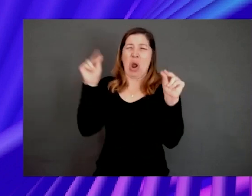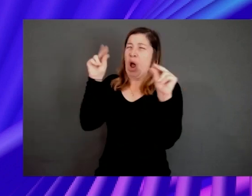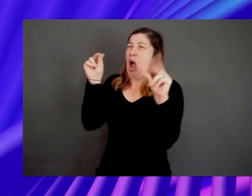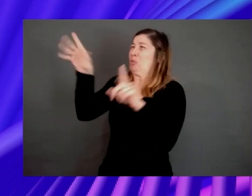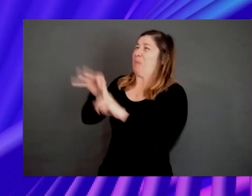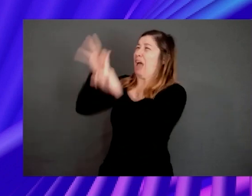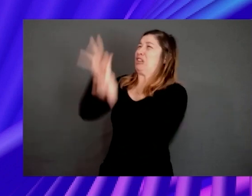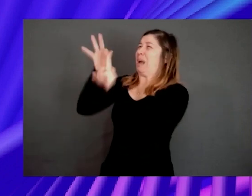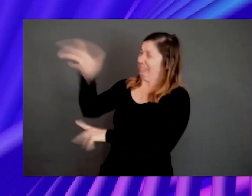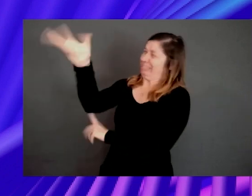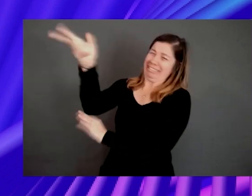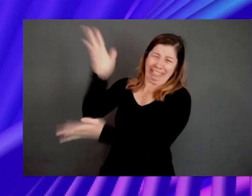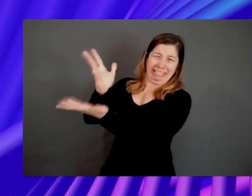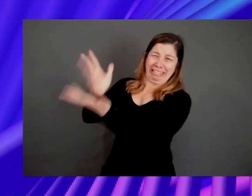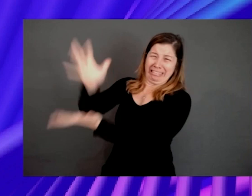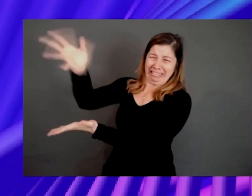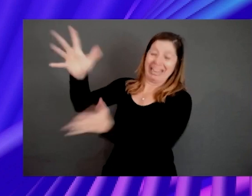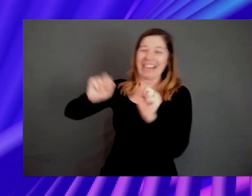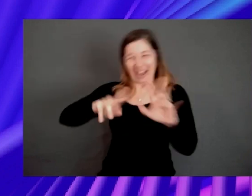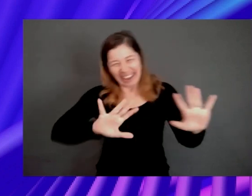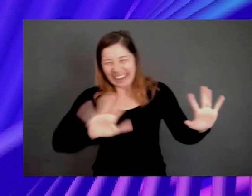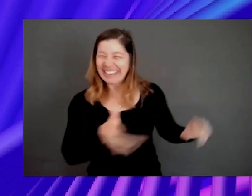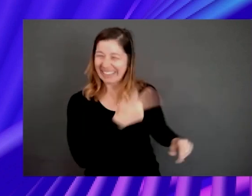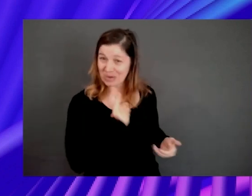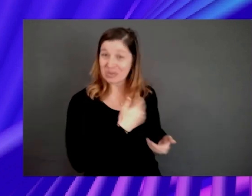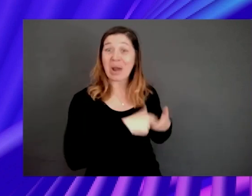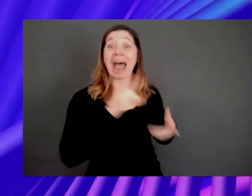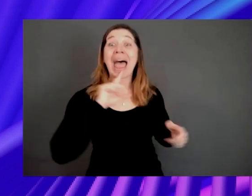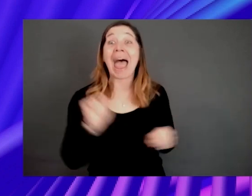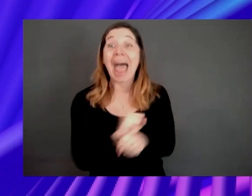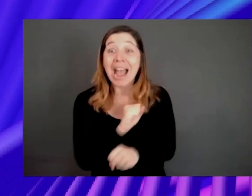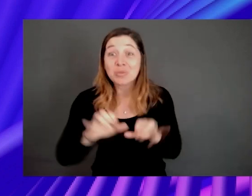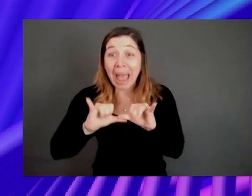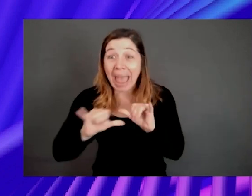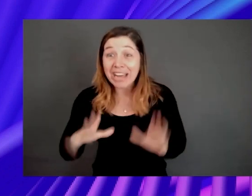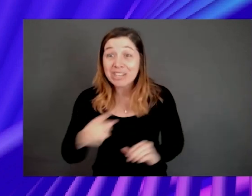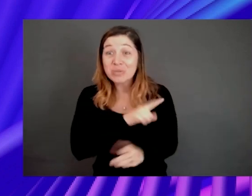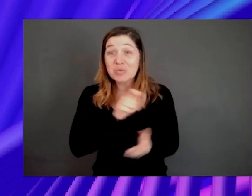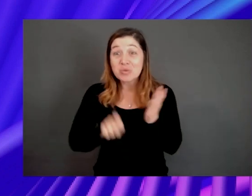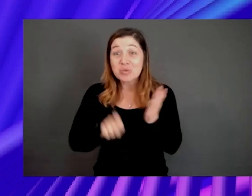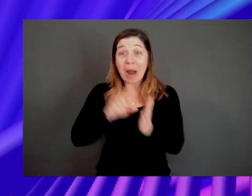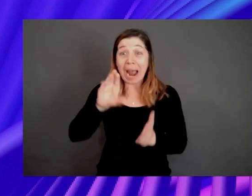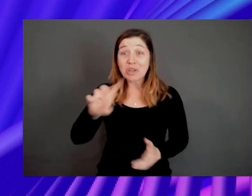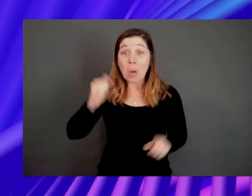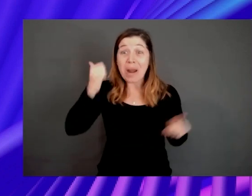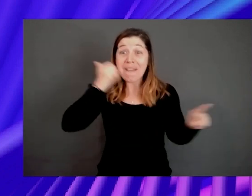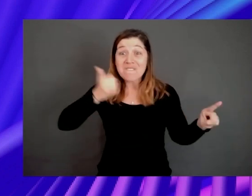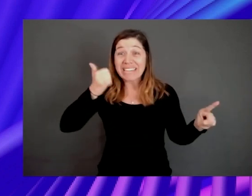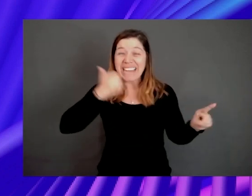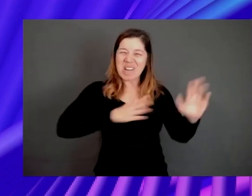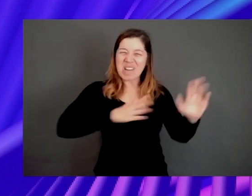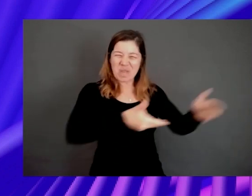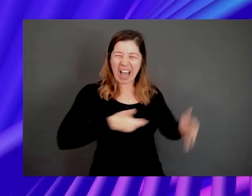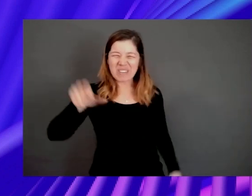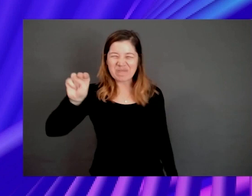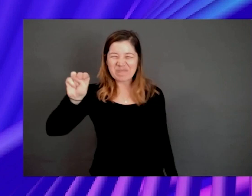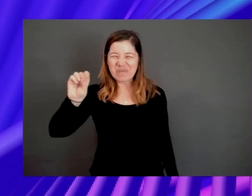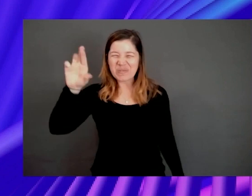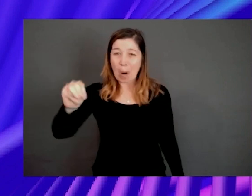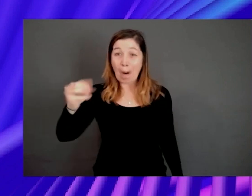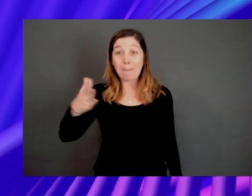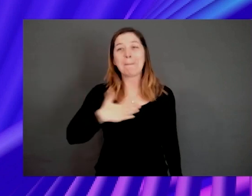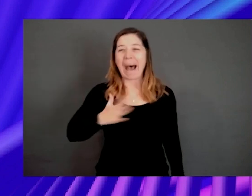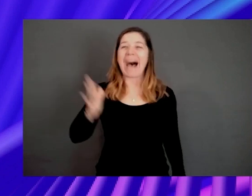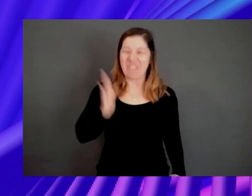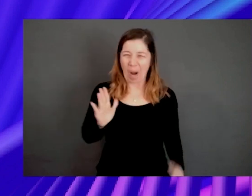that. We are joined by an actual engineer who writes code on a daily basis. So this is awesome. Welcome, Norm, my ex-colleague.